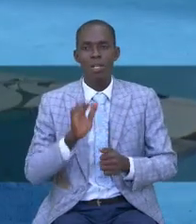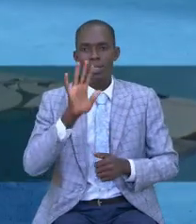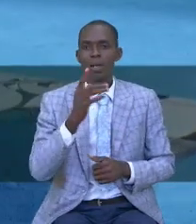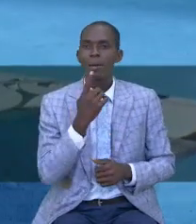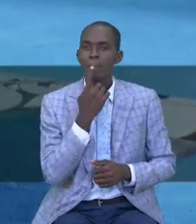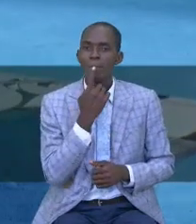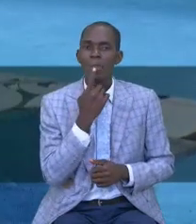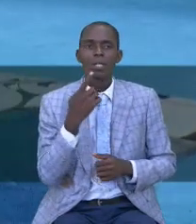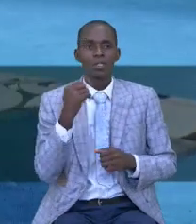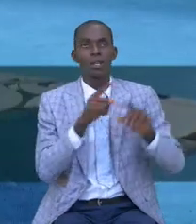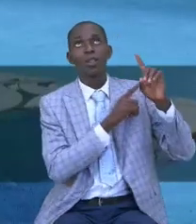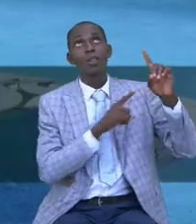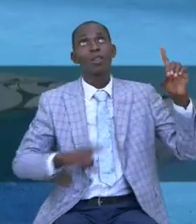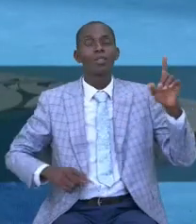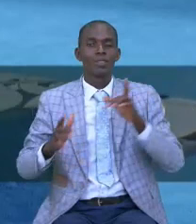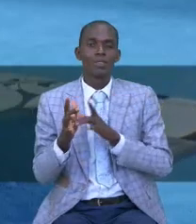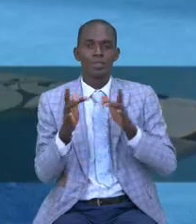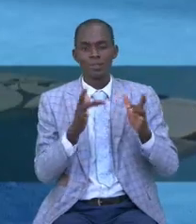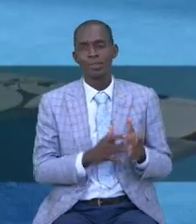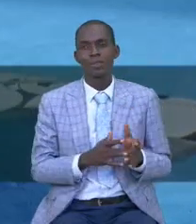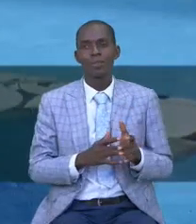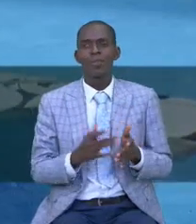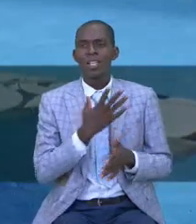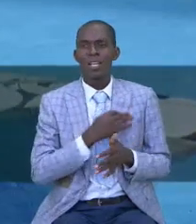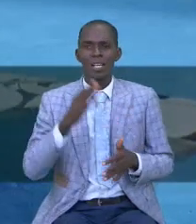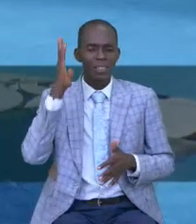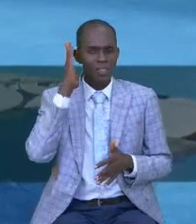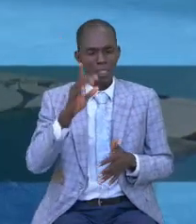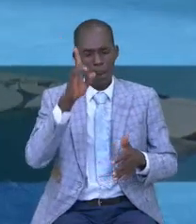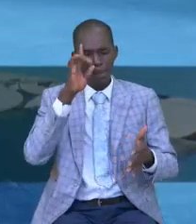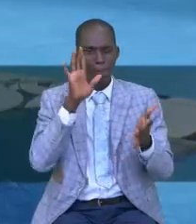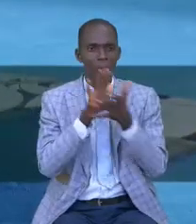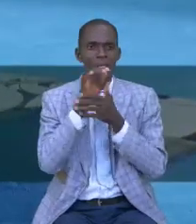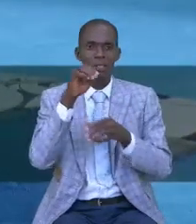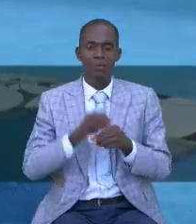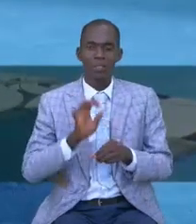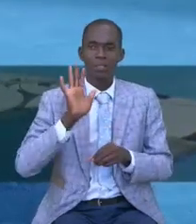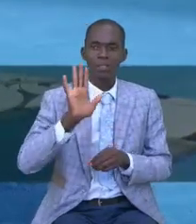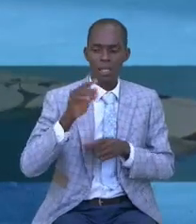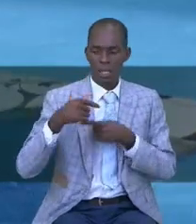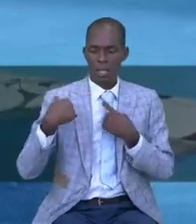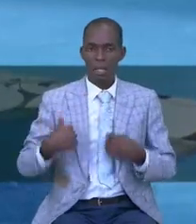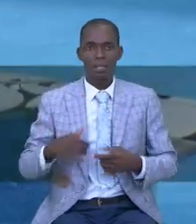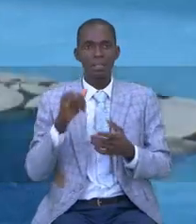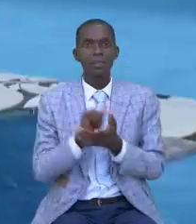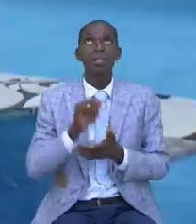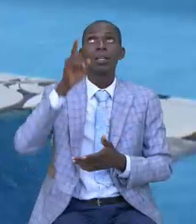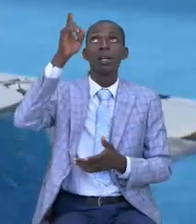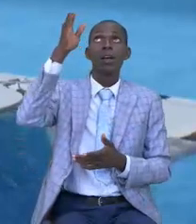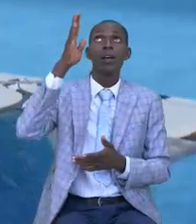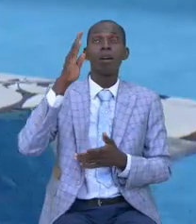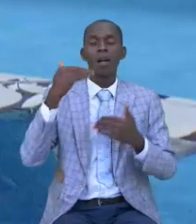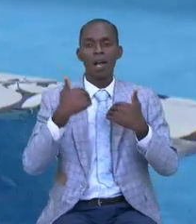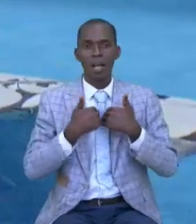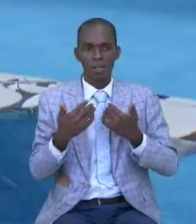the Lord Jesus, and shalt believe in thine heart that God has